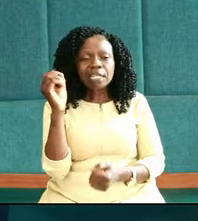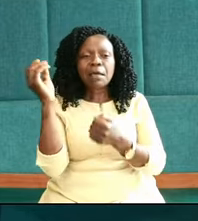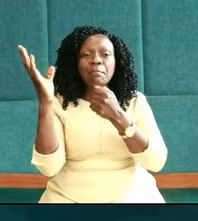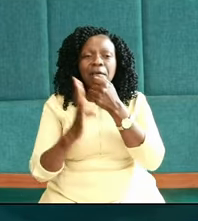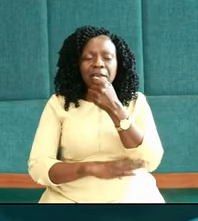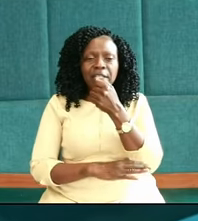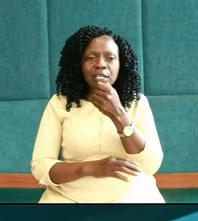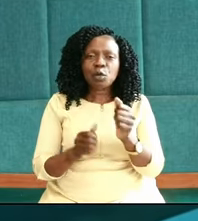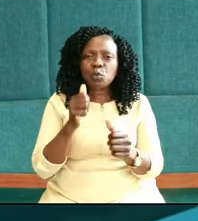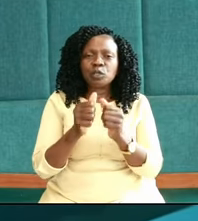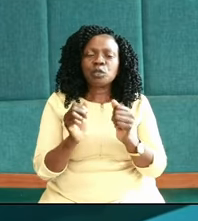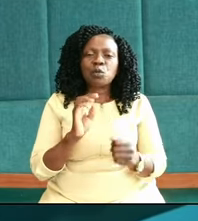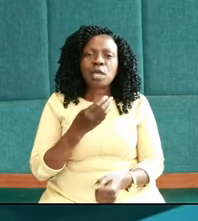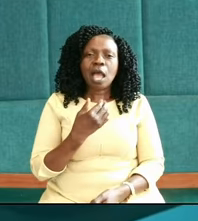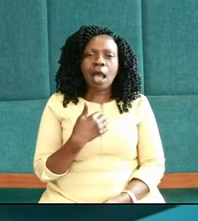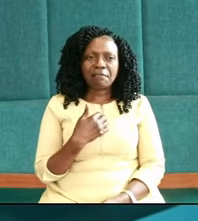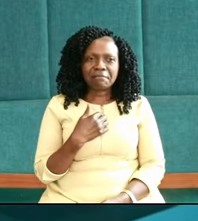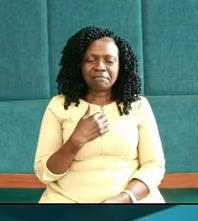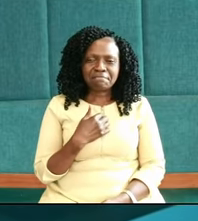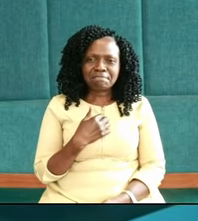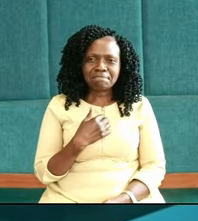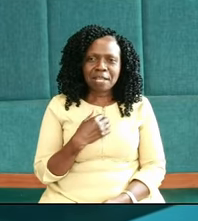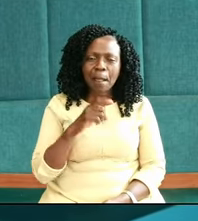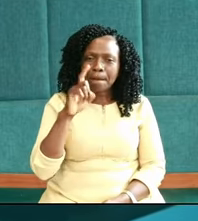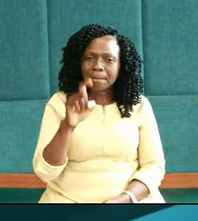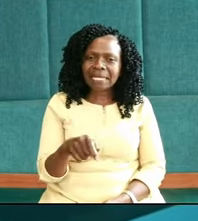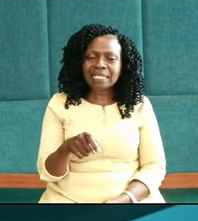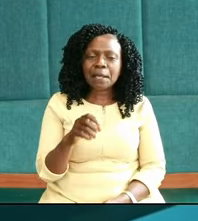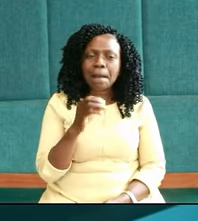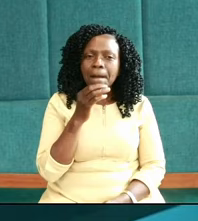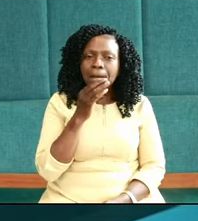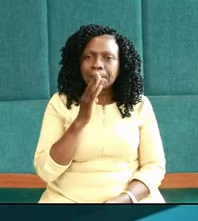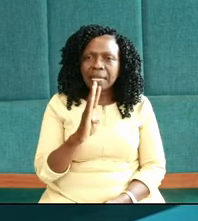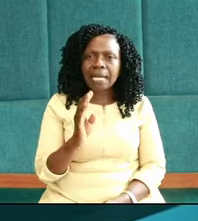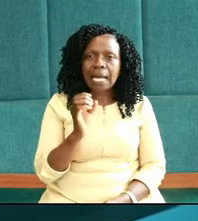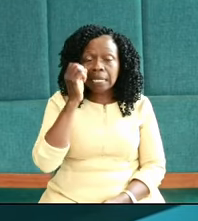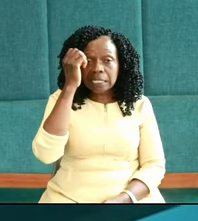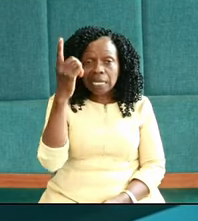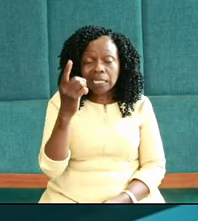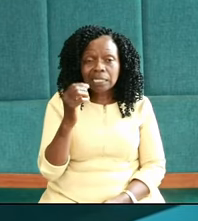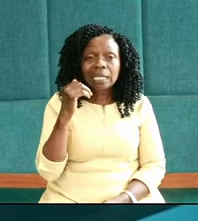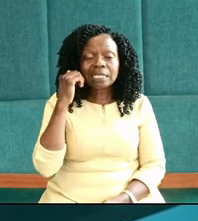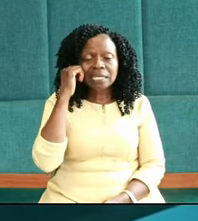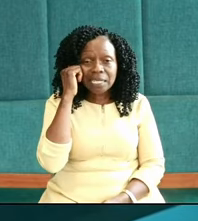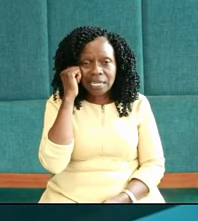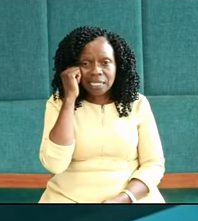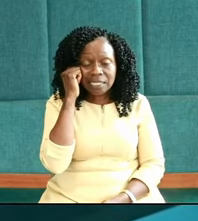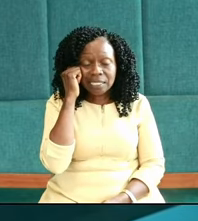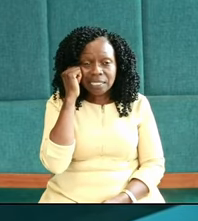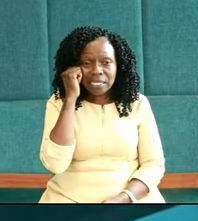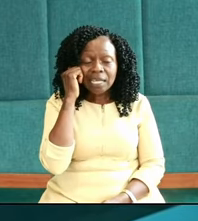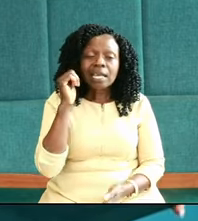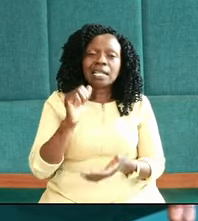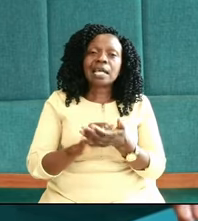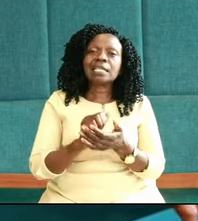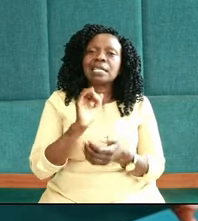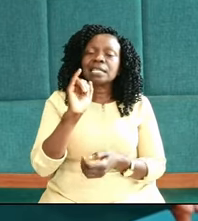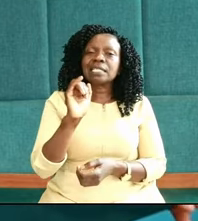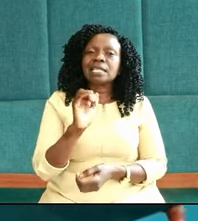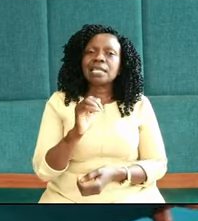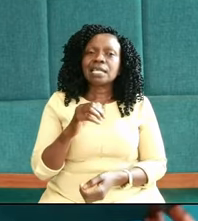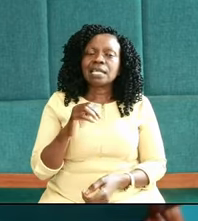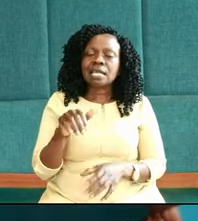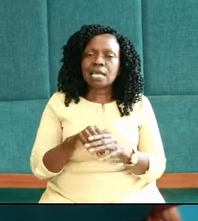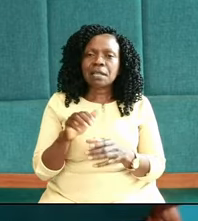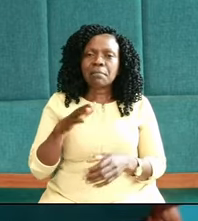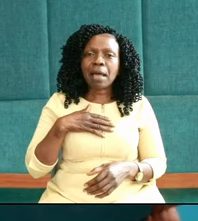our place. He must be understanding the sickness that is in my place. He